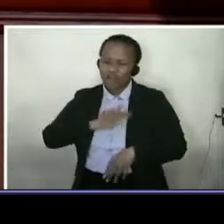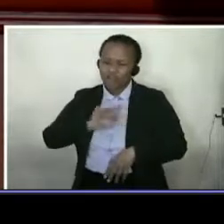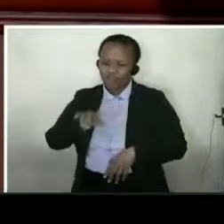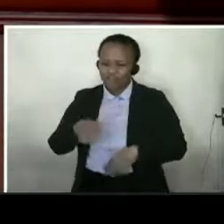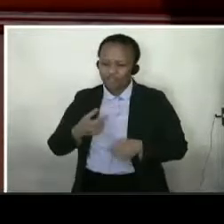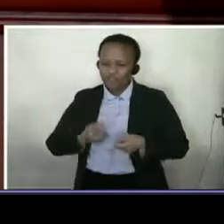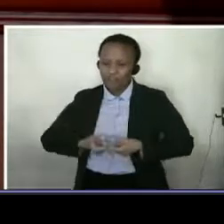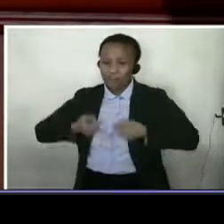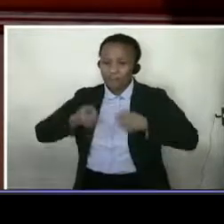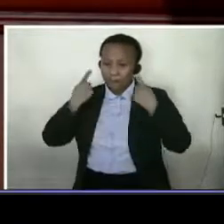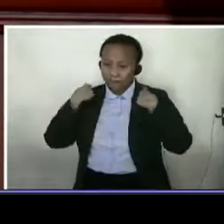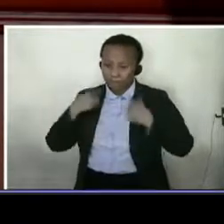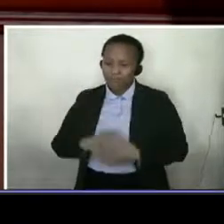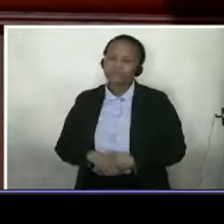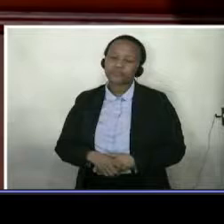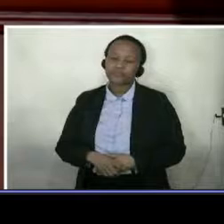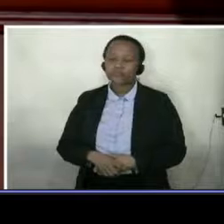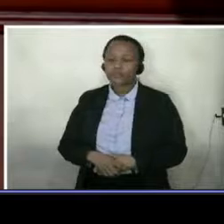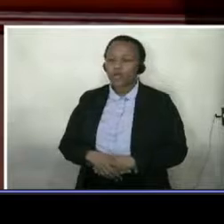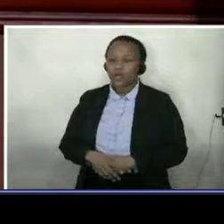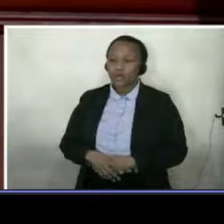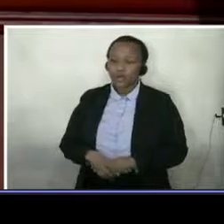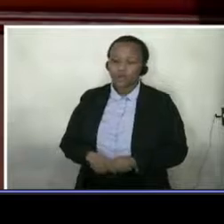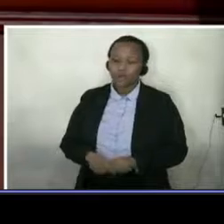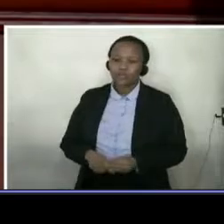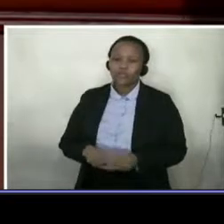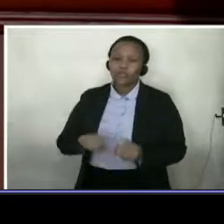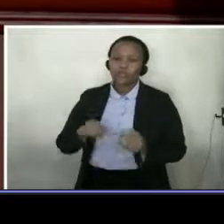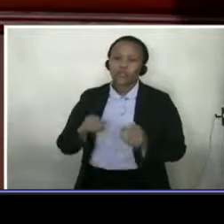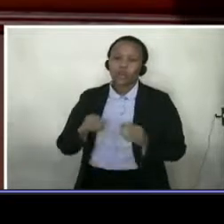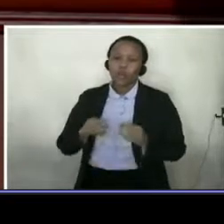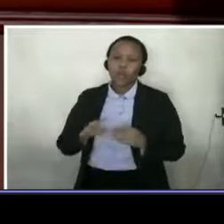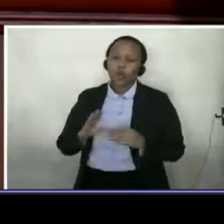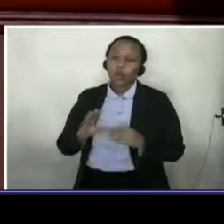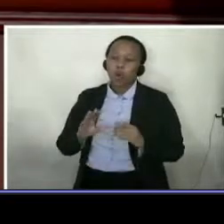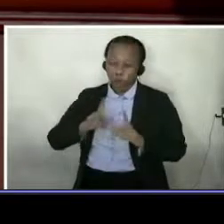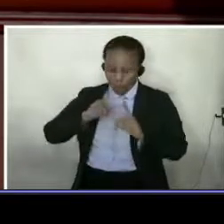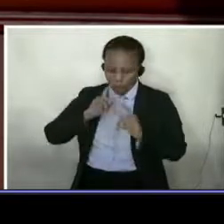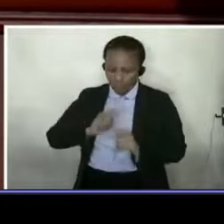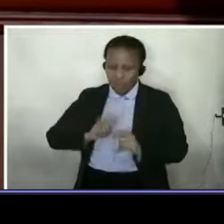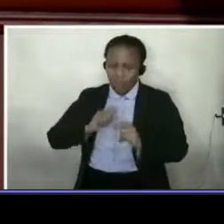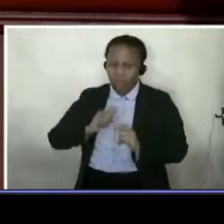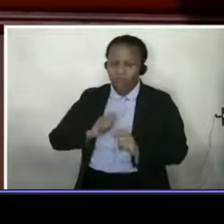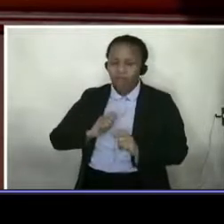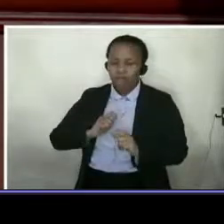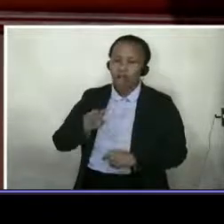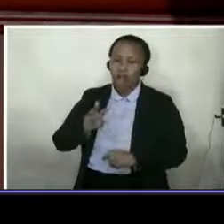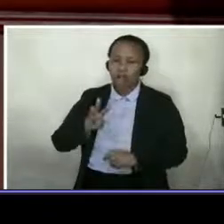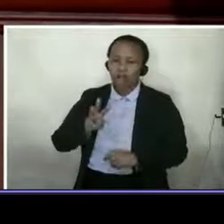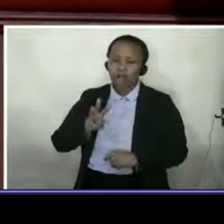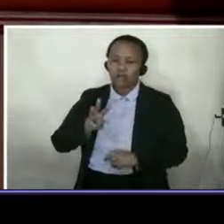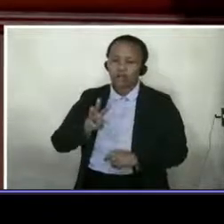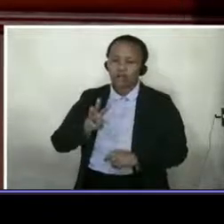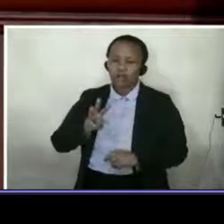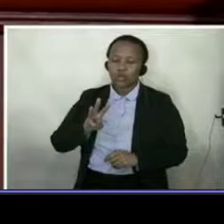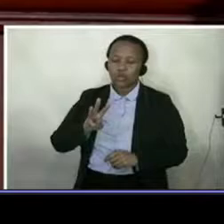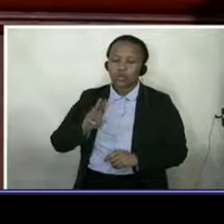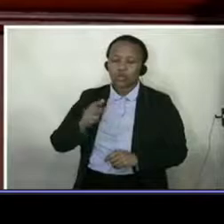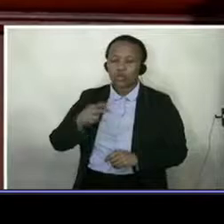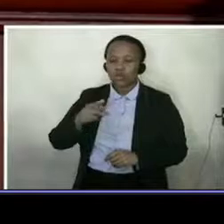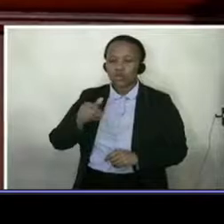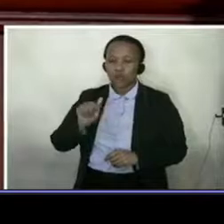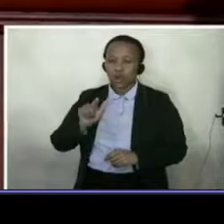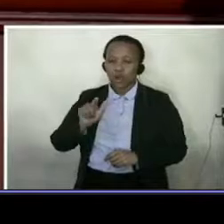Honorable Twala, ukuthi we don't want to talk about what you are saying because it seems as if you don't understand.